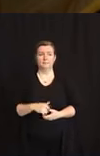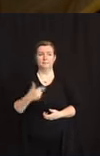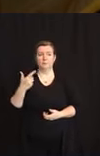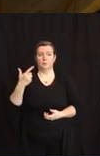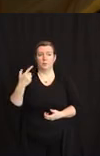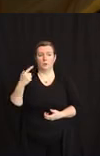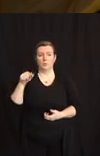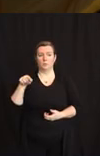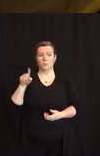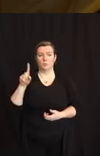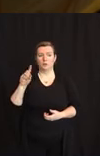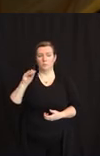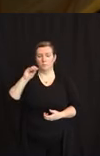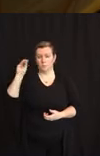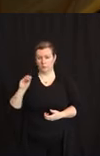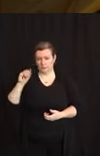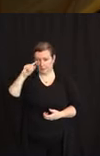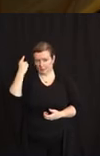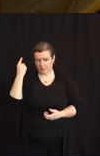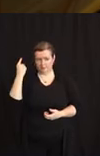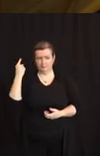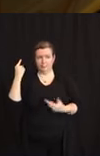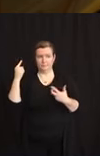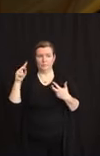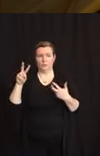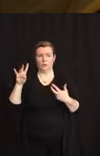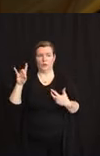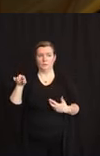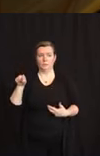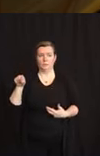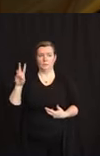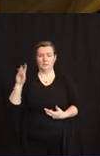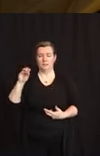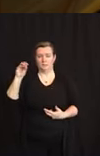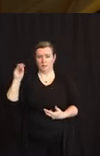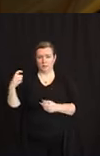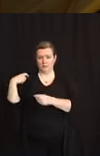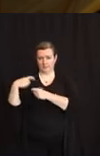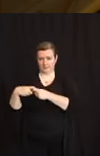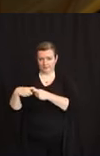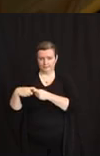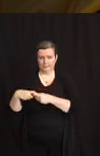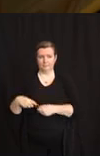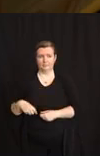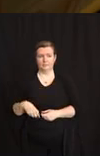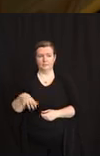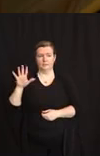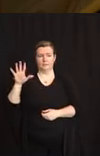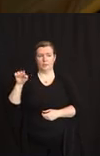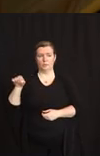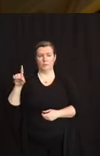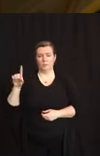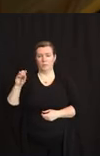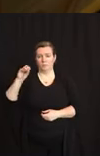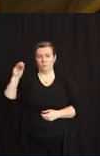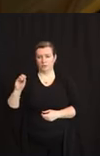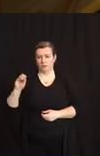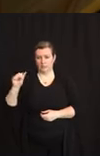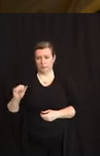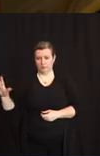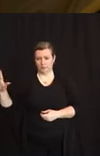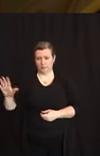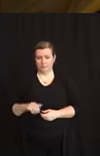21.1% are black, 28.6% Hispanic, 5.1% Asian, and 10.2%